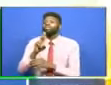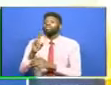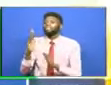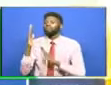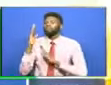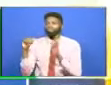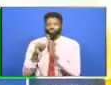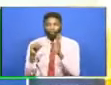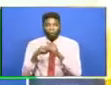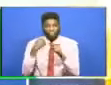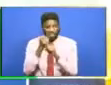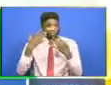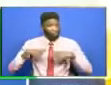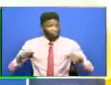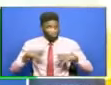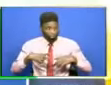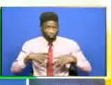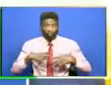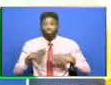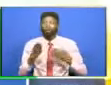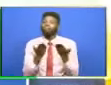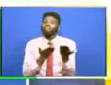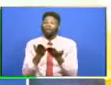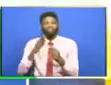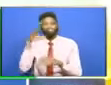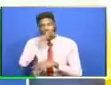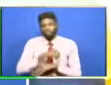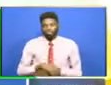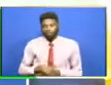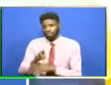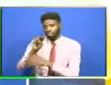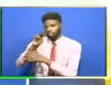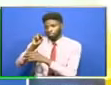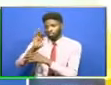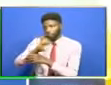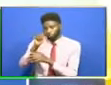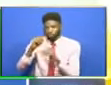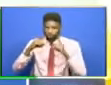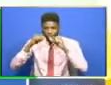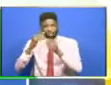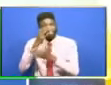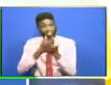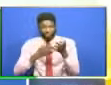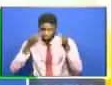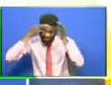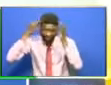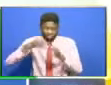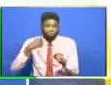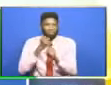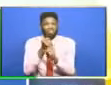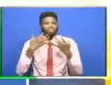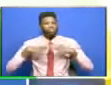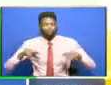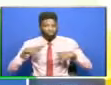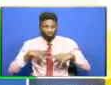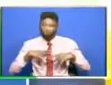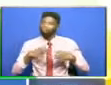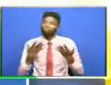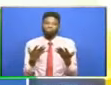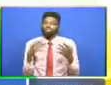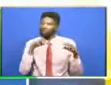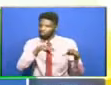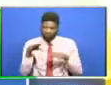residents essential. The ward representatives say some arbitrary decisions are hurting livelihoods and those concerned should